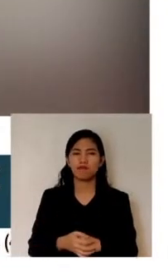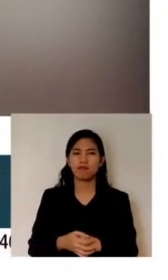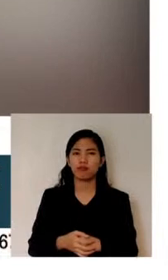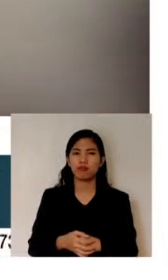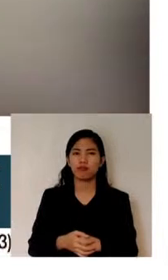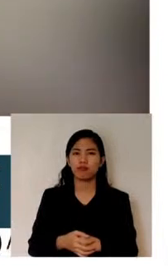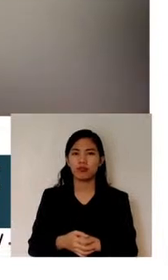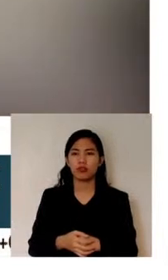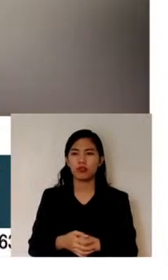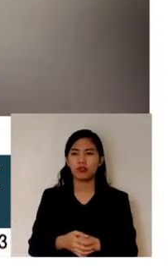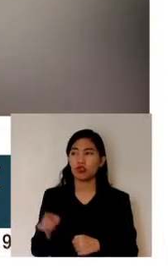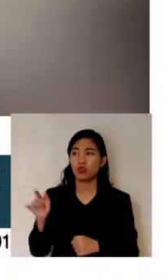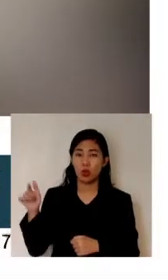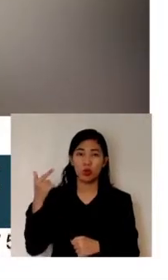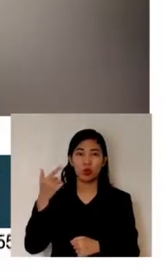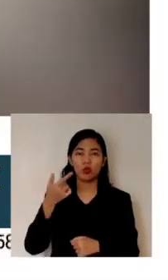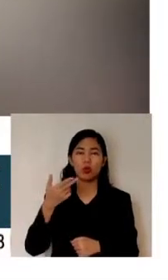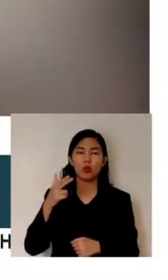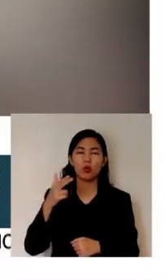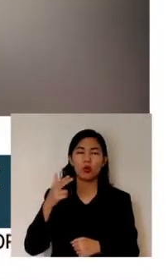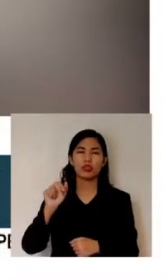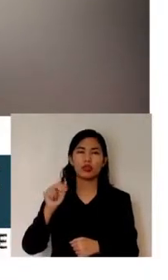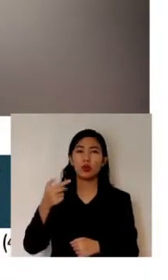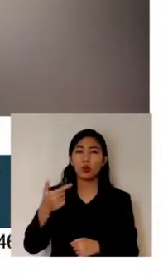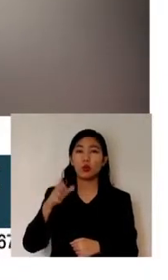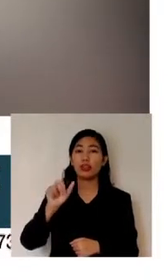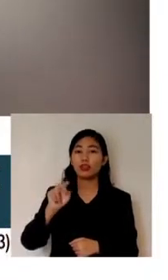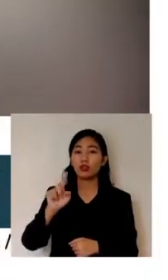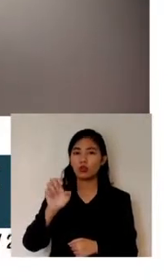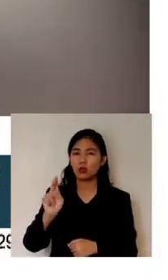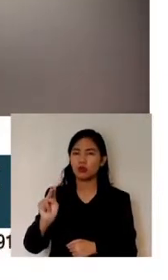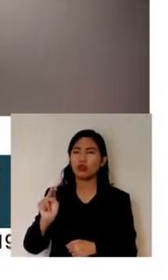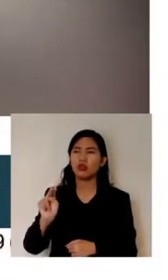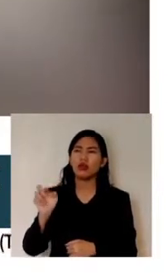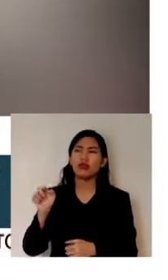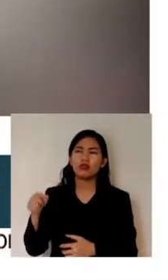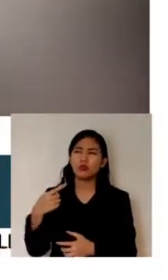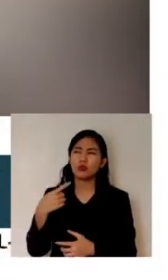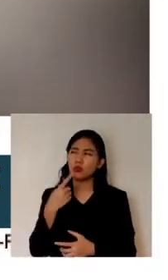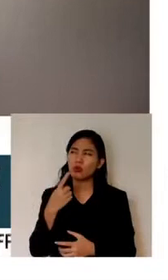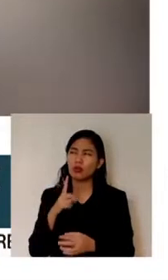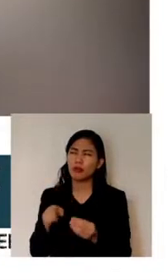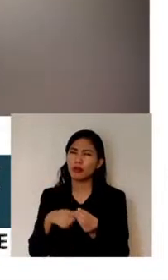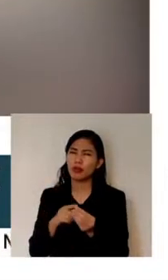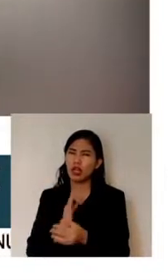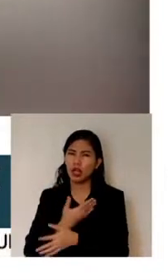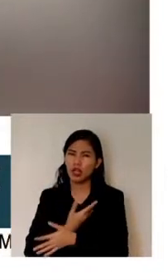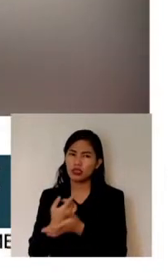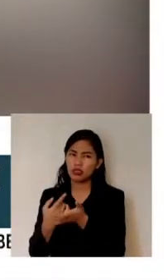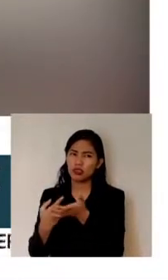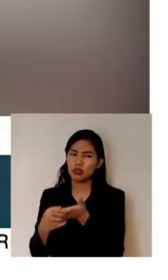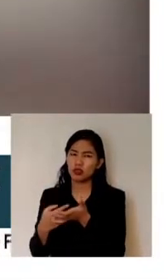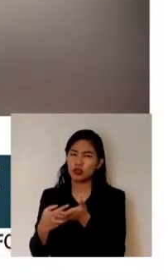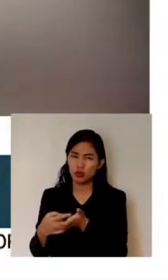Commissioner Guanzon told you about our conversation.